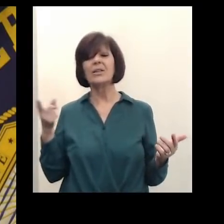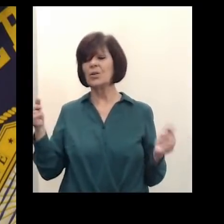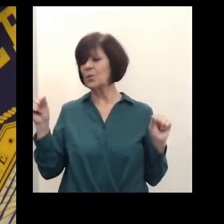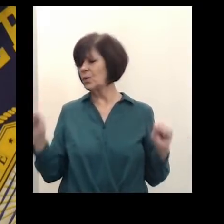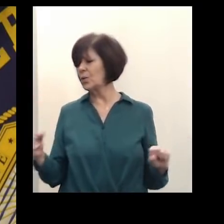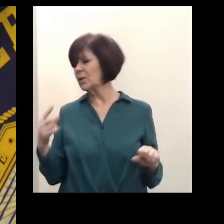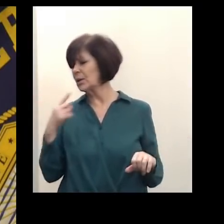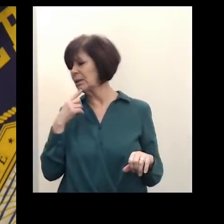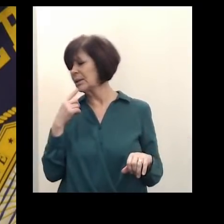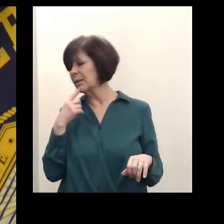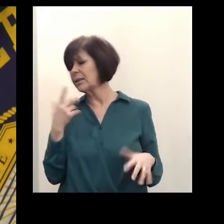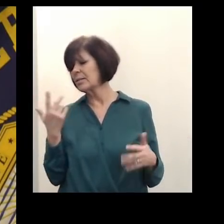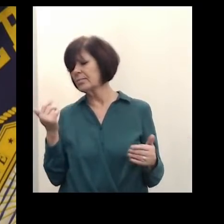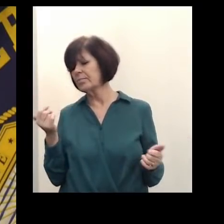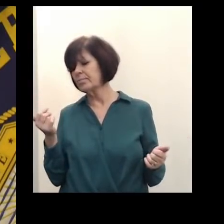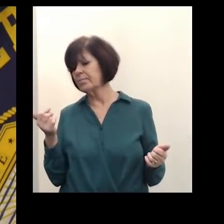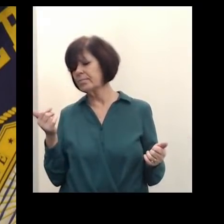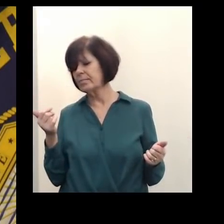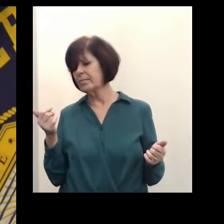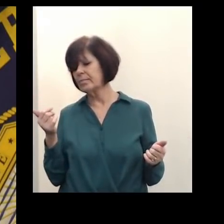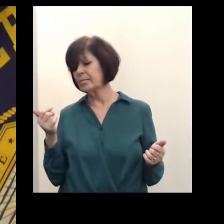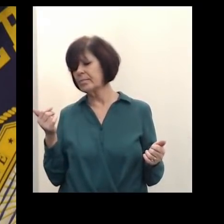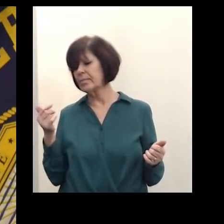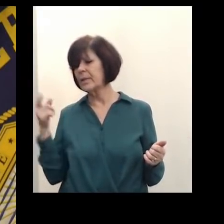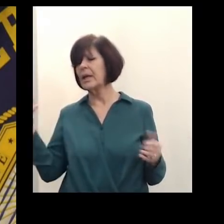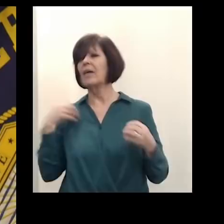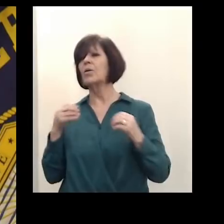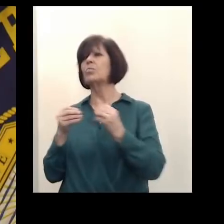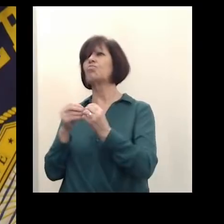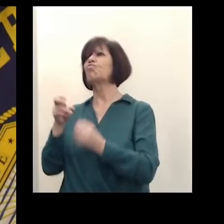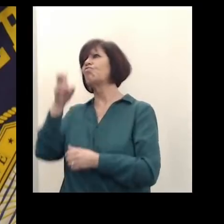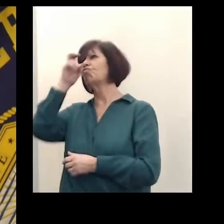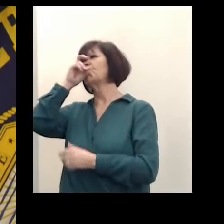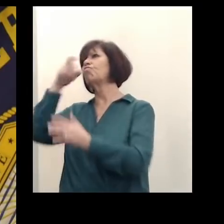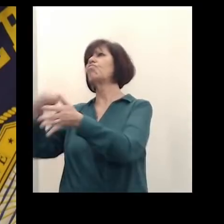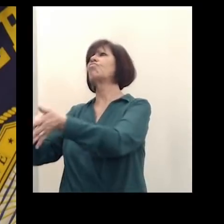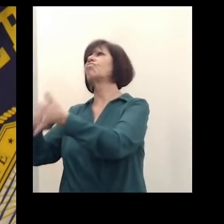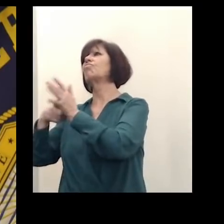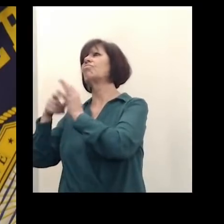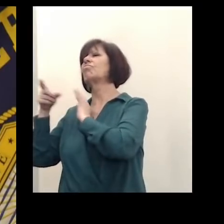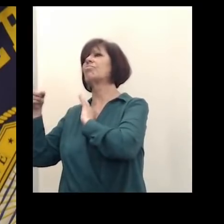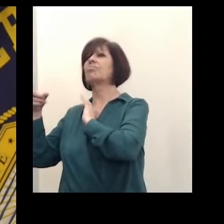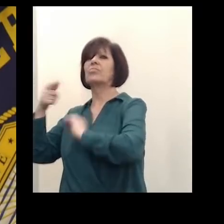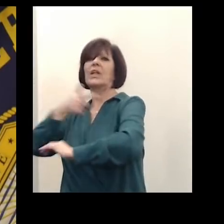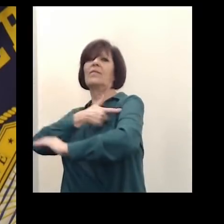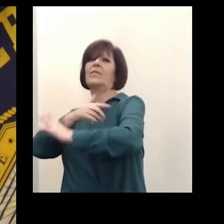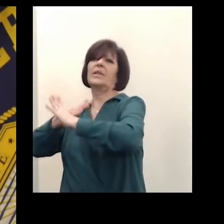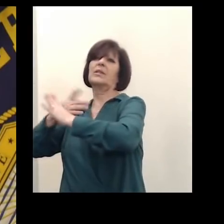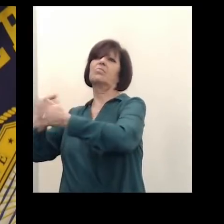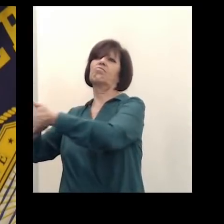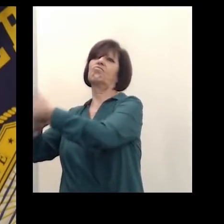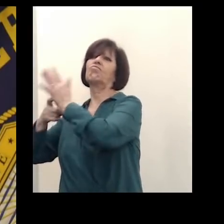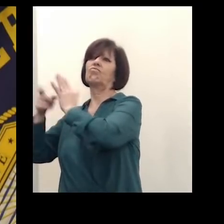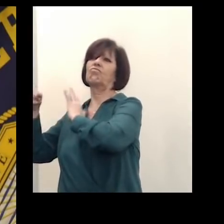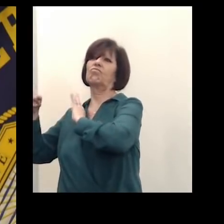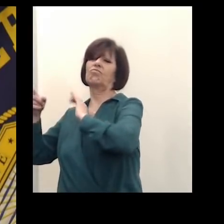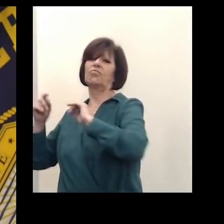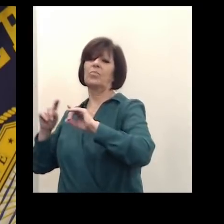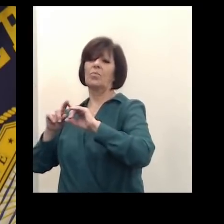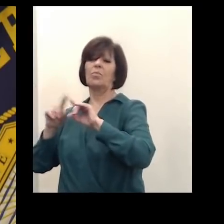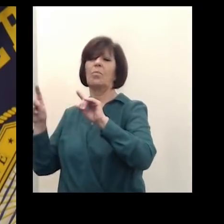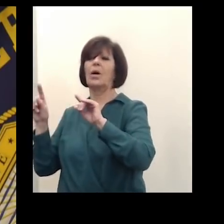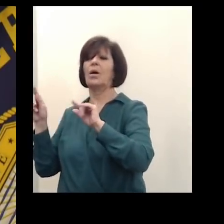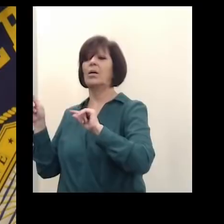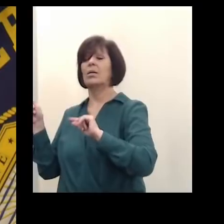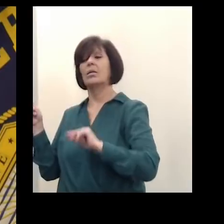have stricter mandates and vaccine mandates. Before you say that, I just point you back at Florida where